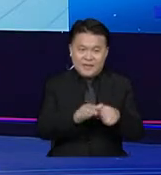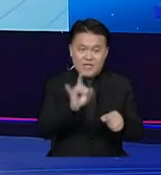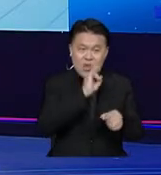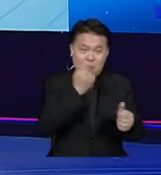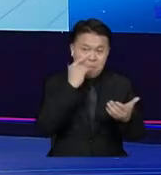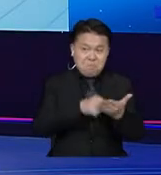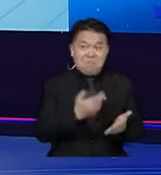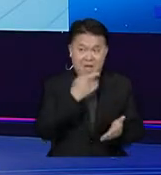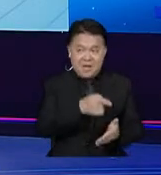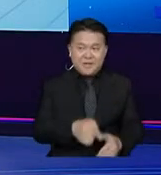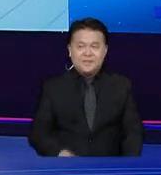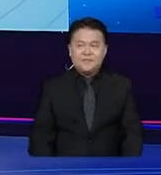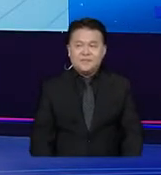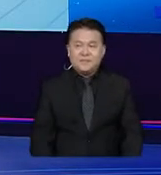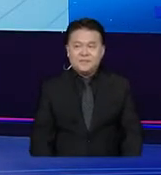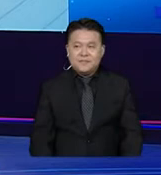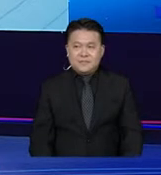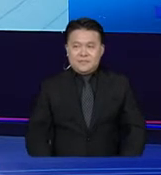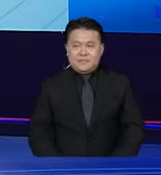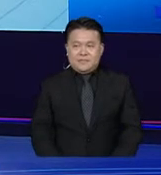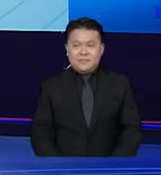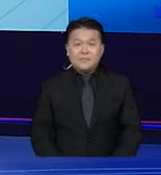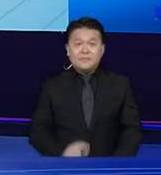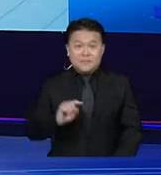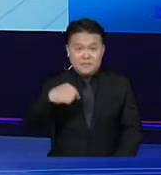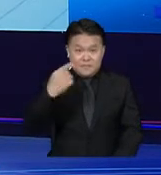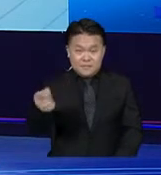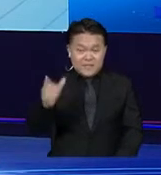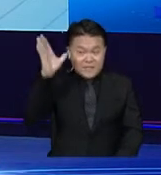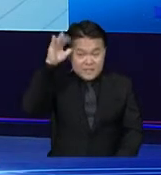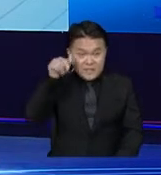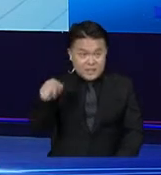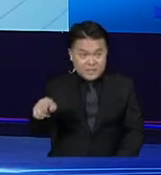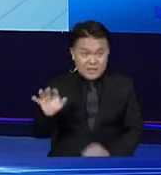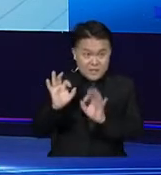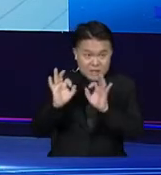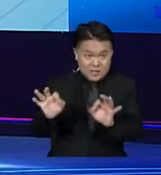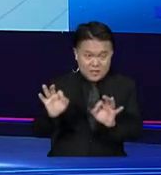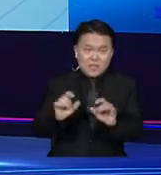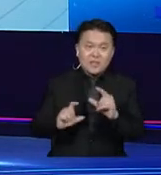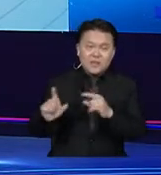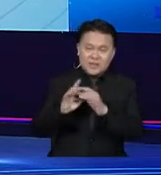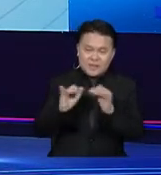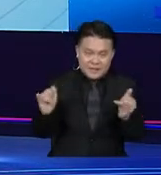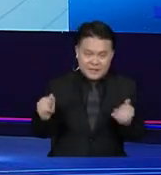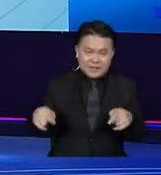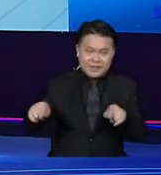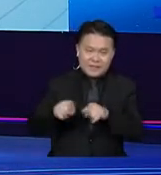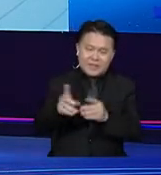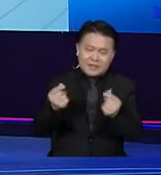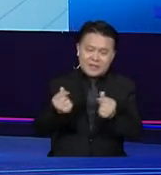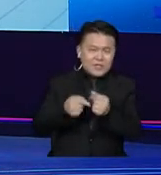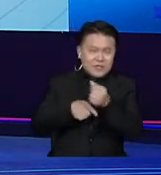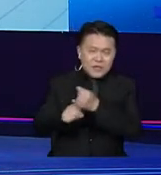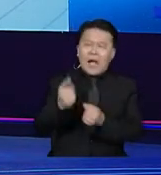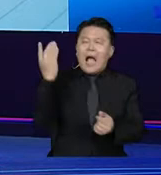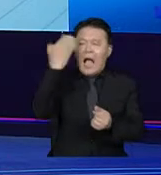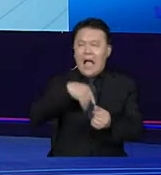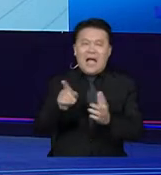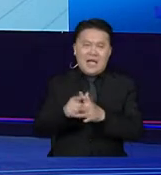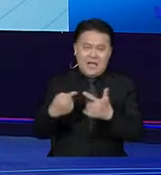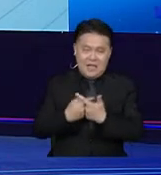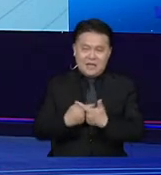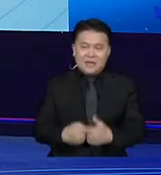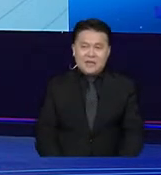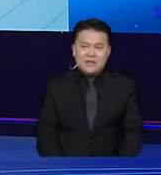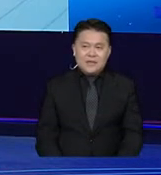human settlements. Natural selection favored these friendly wolves. Over generations, like the foxes, they evolved to be